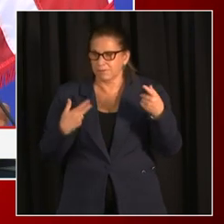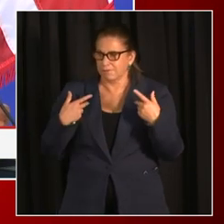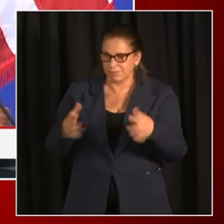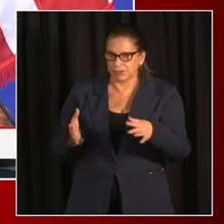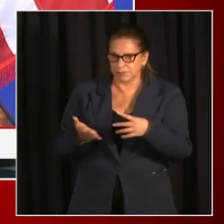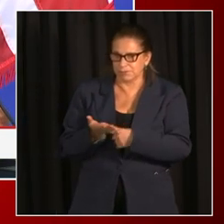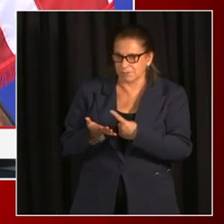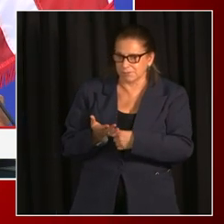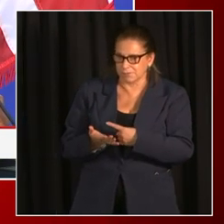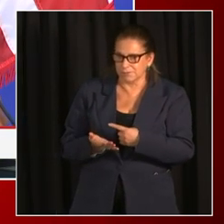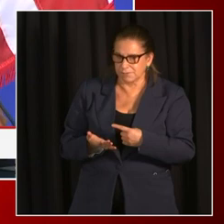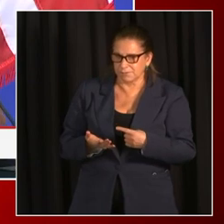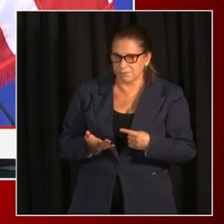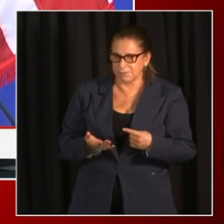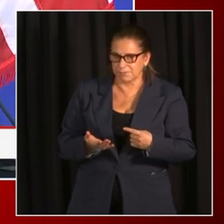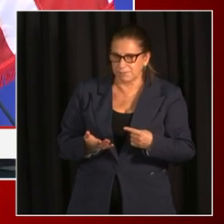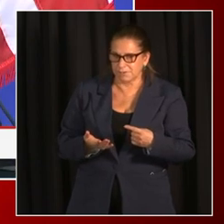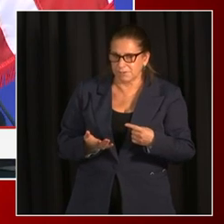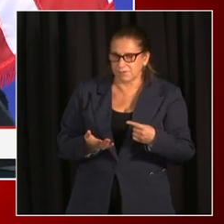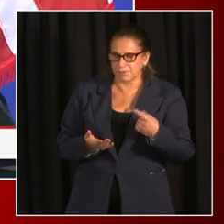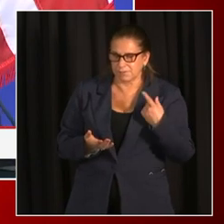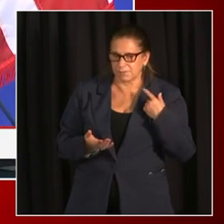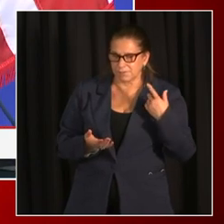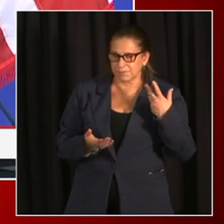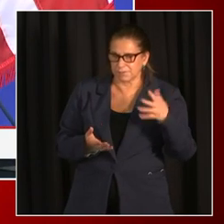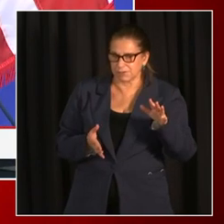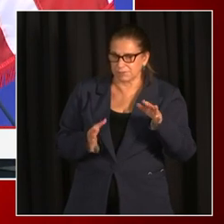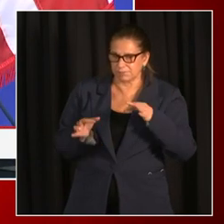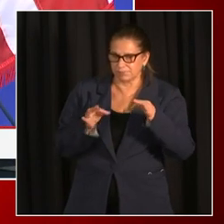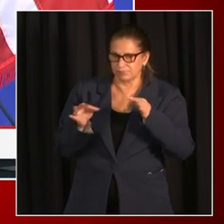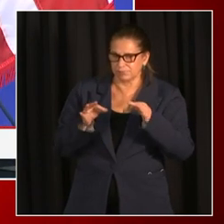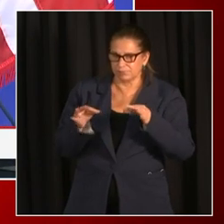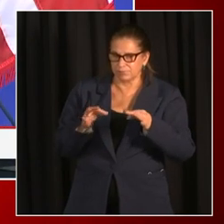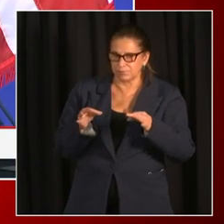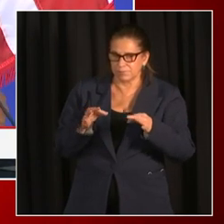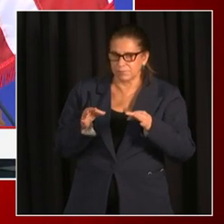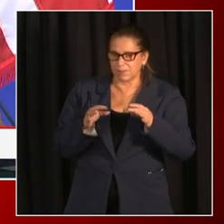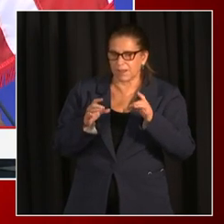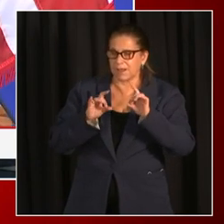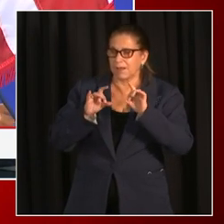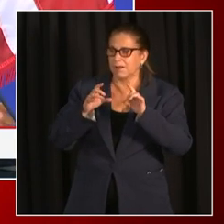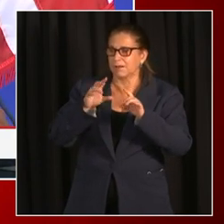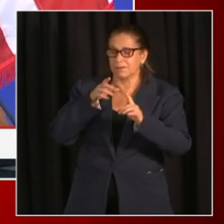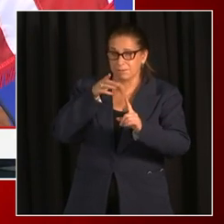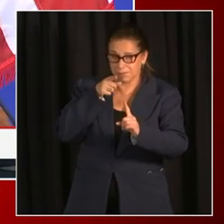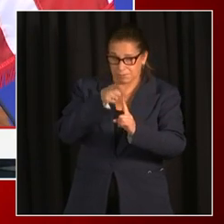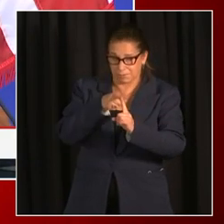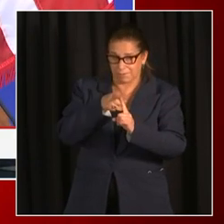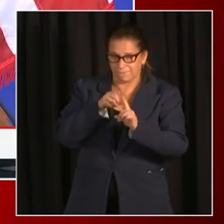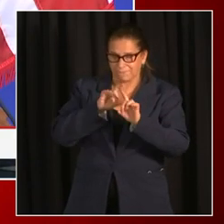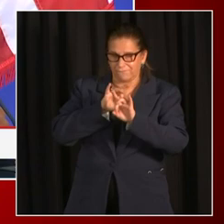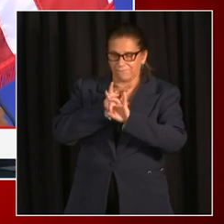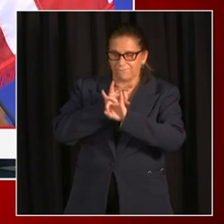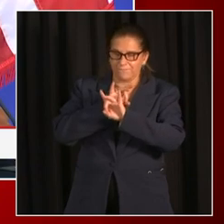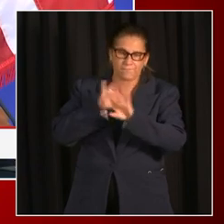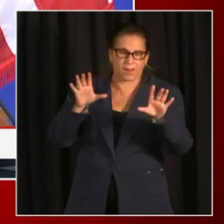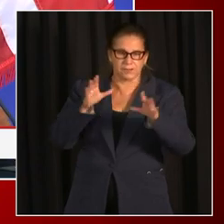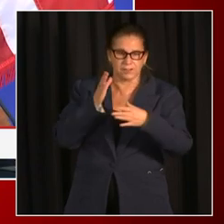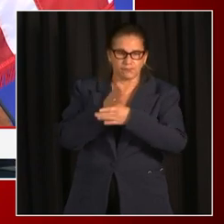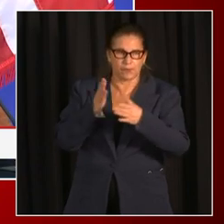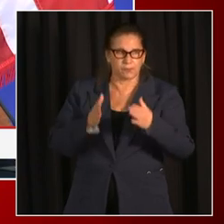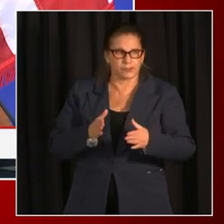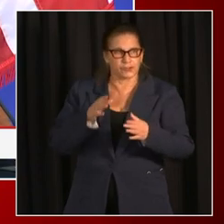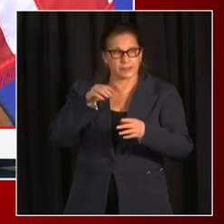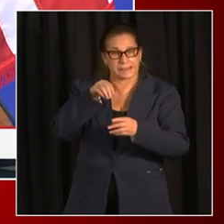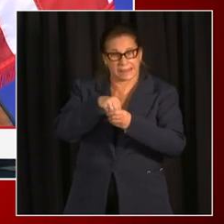Place, we had an earlier also discussion with violence interrupters about large gatherings and how we're